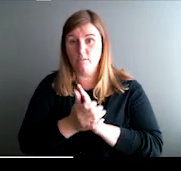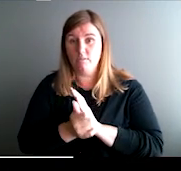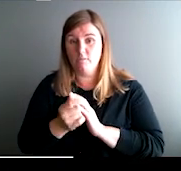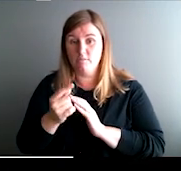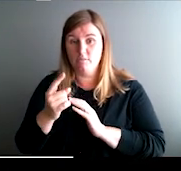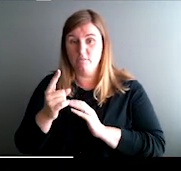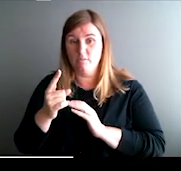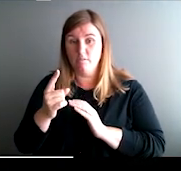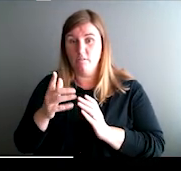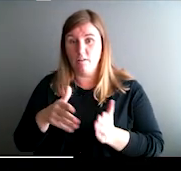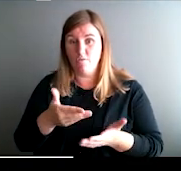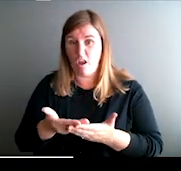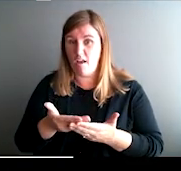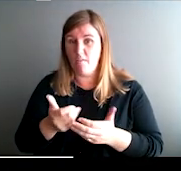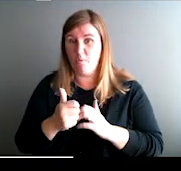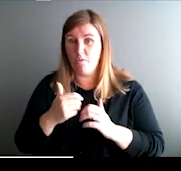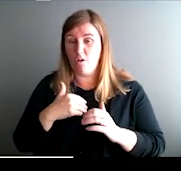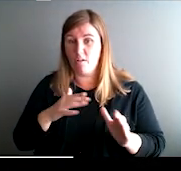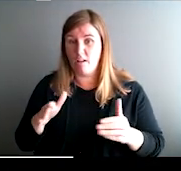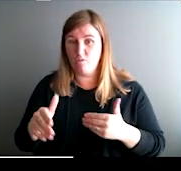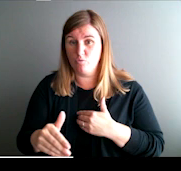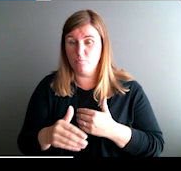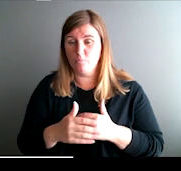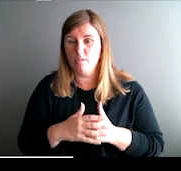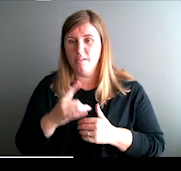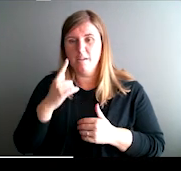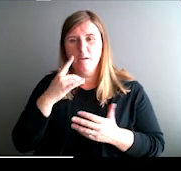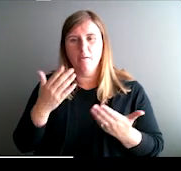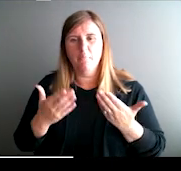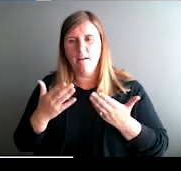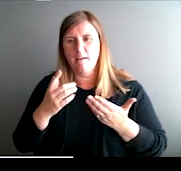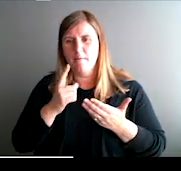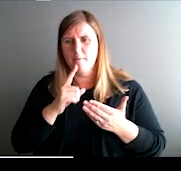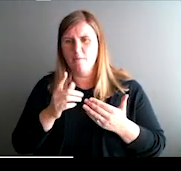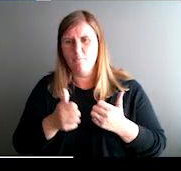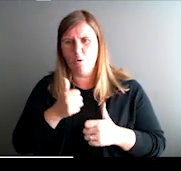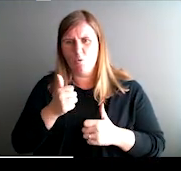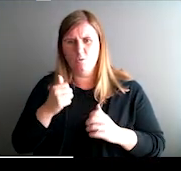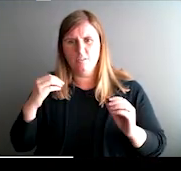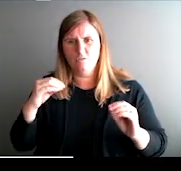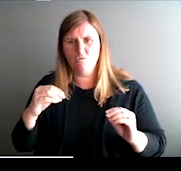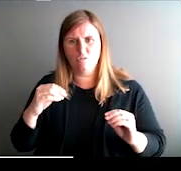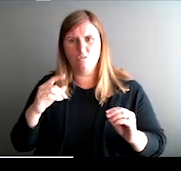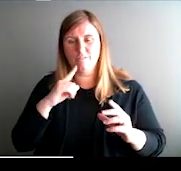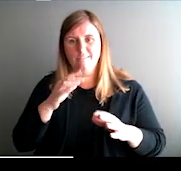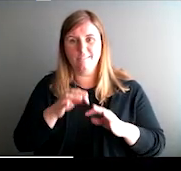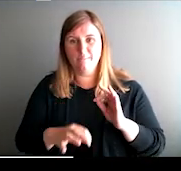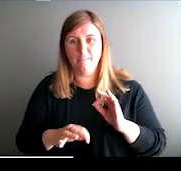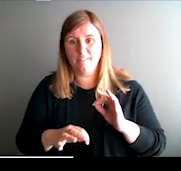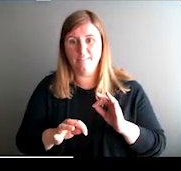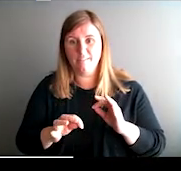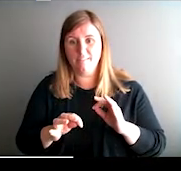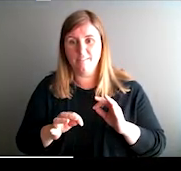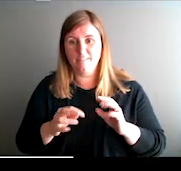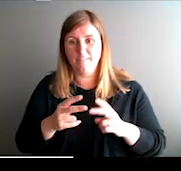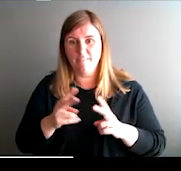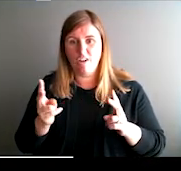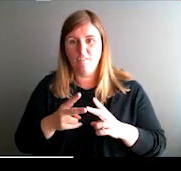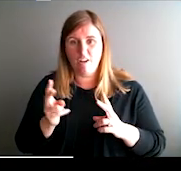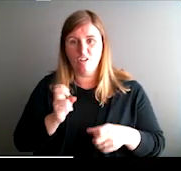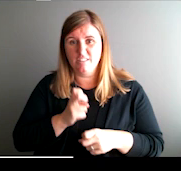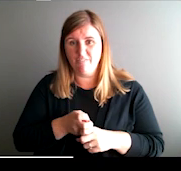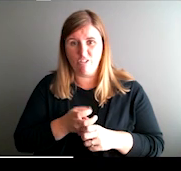students arrive in our classrooms with, it may be that most instruction is simply very, very